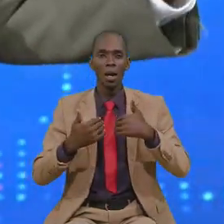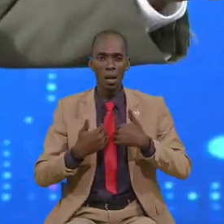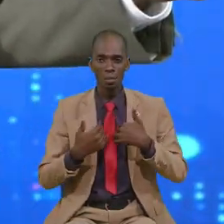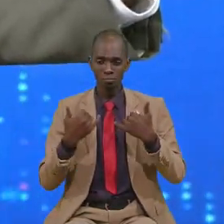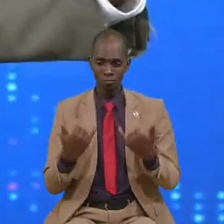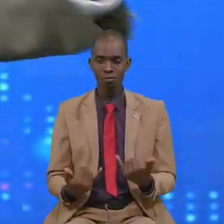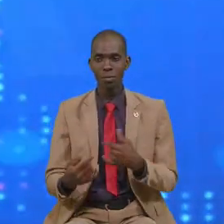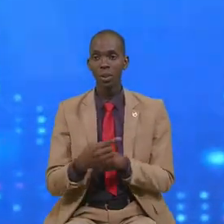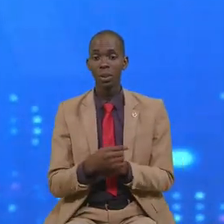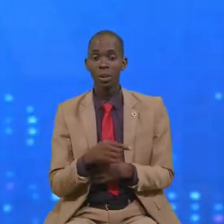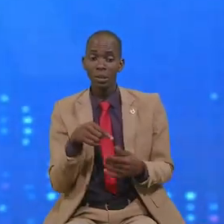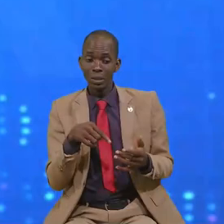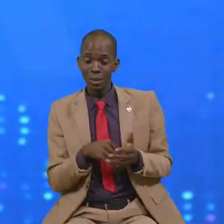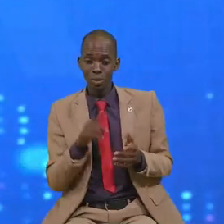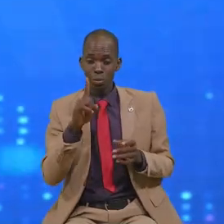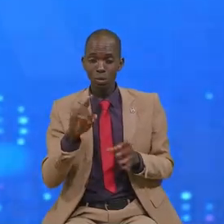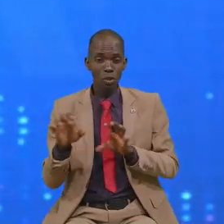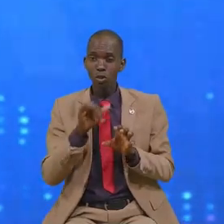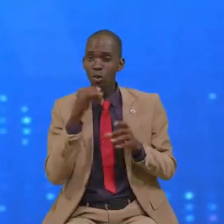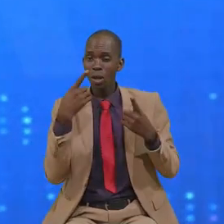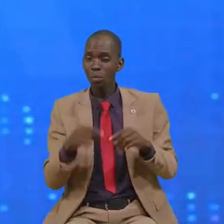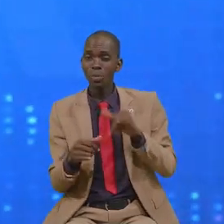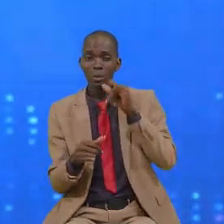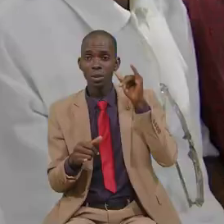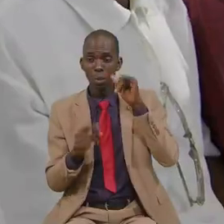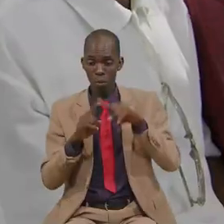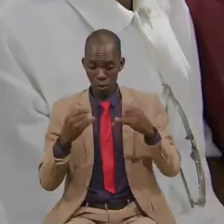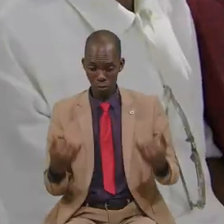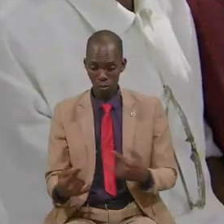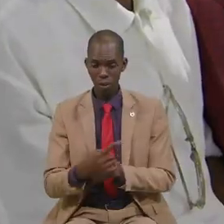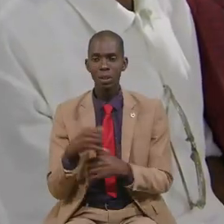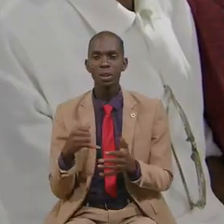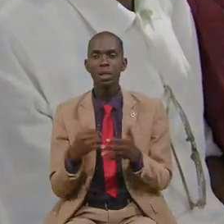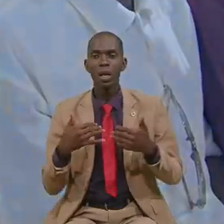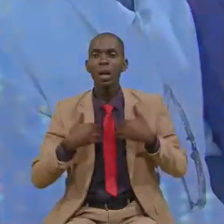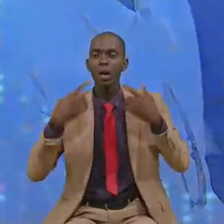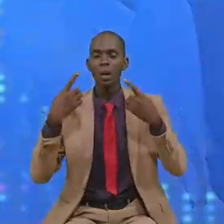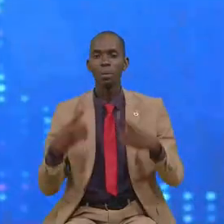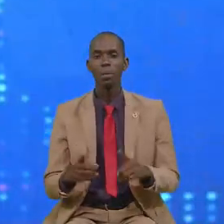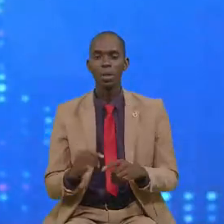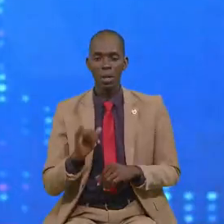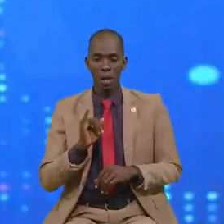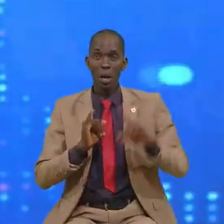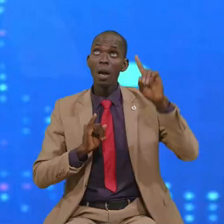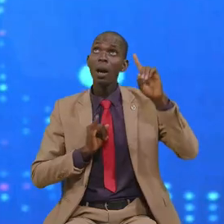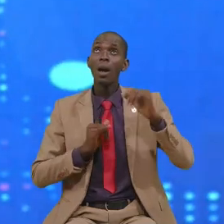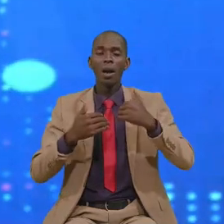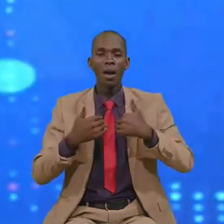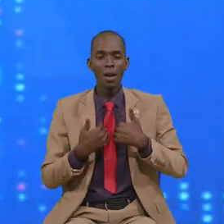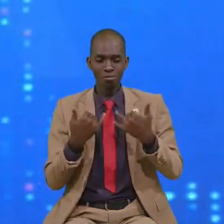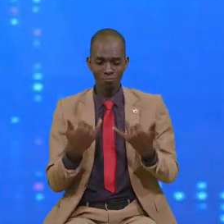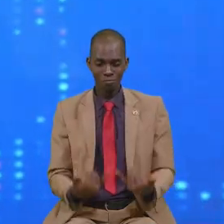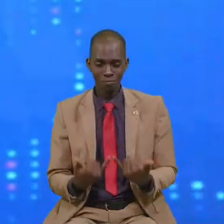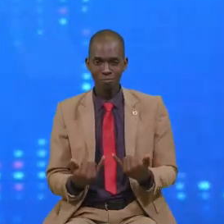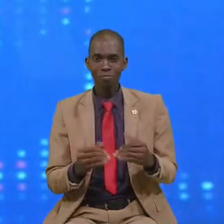not happen yesterday, but this day it has happened. I have this day set thee over